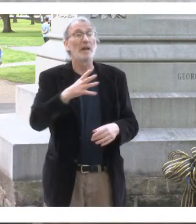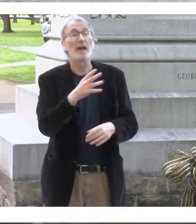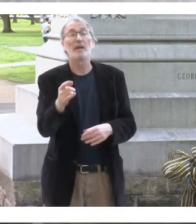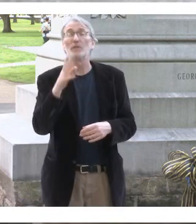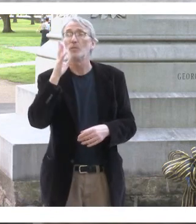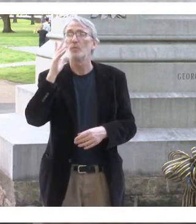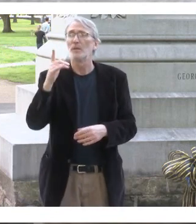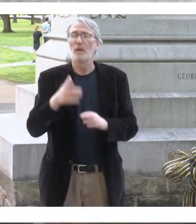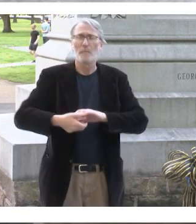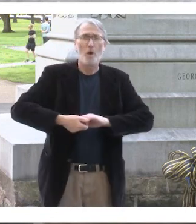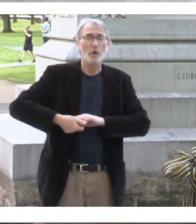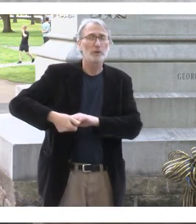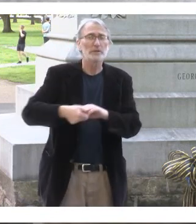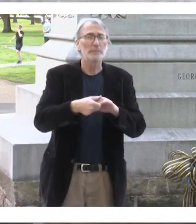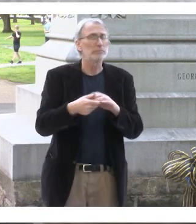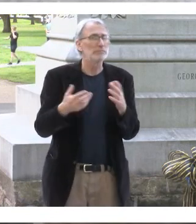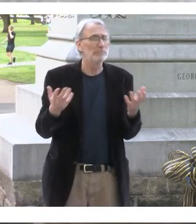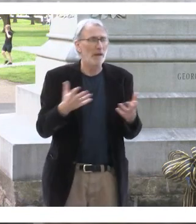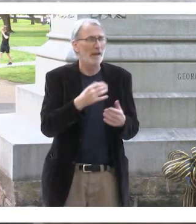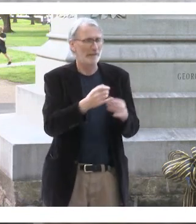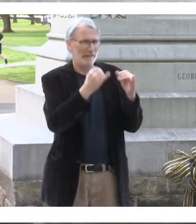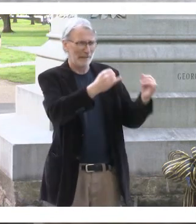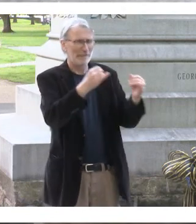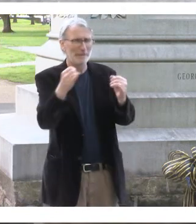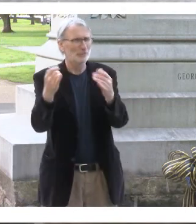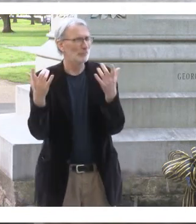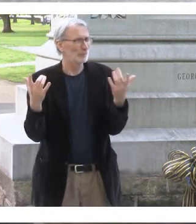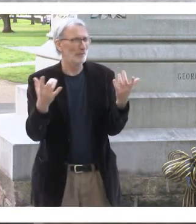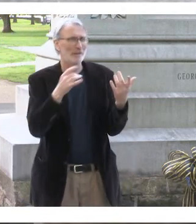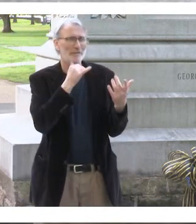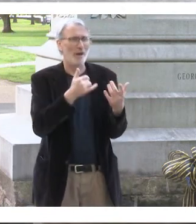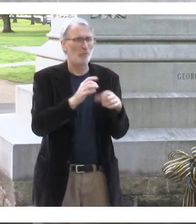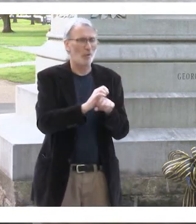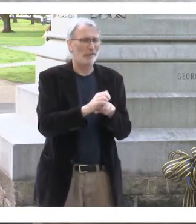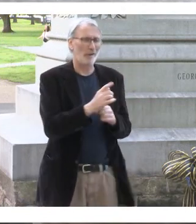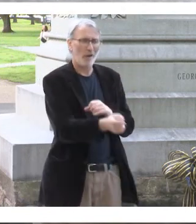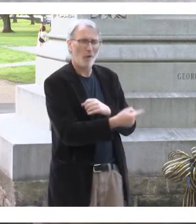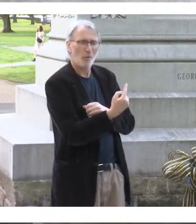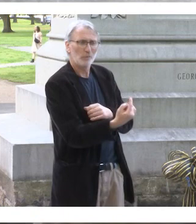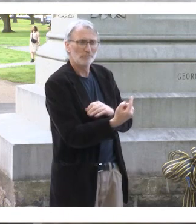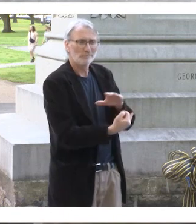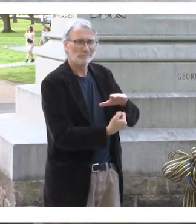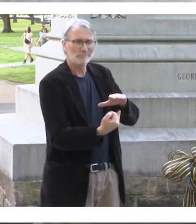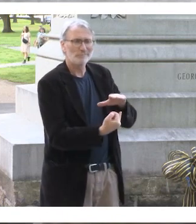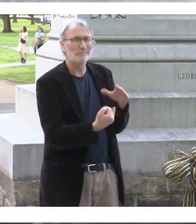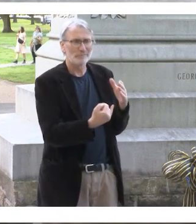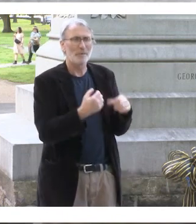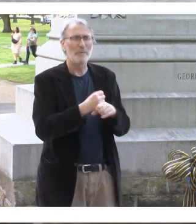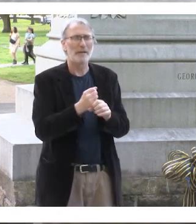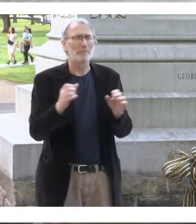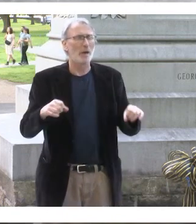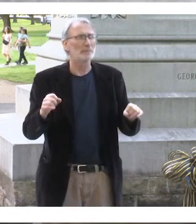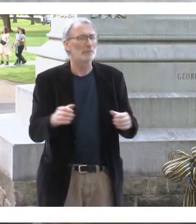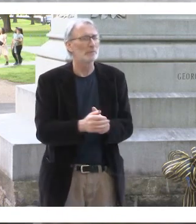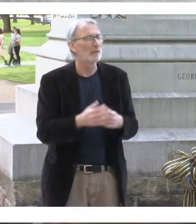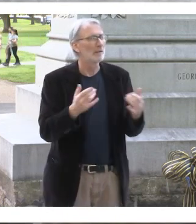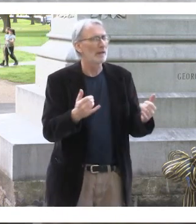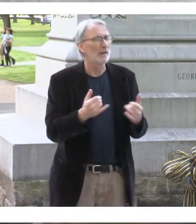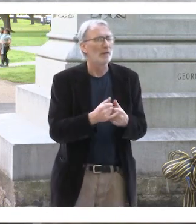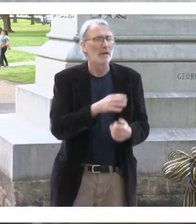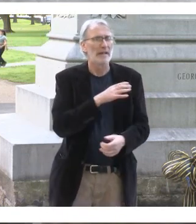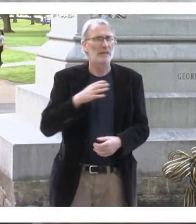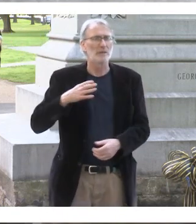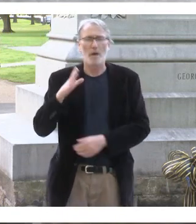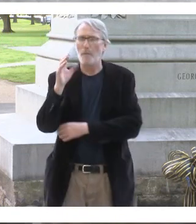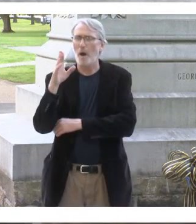it's partnerships and individuals not working in silos that is making this possible. Next, we'll hear from